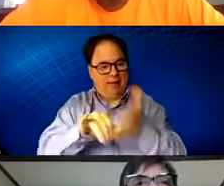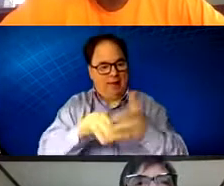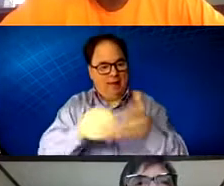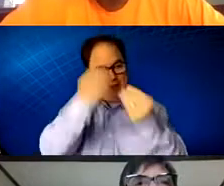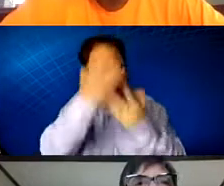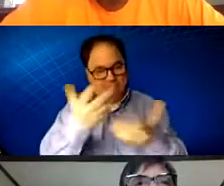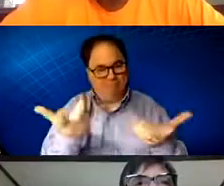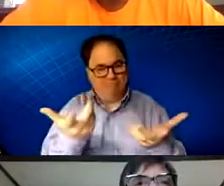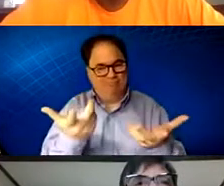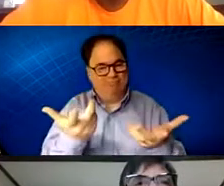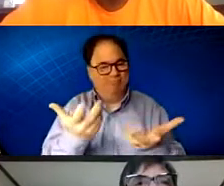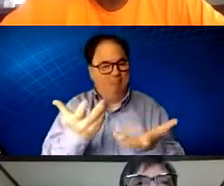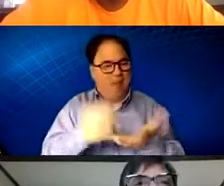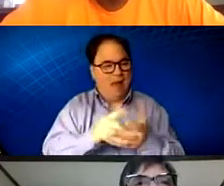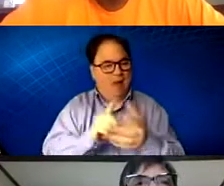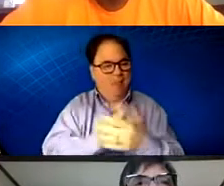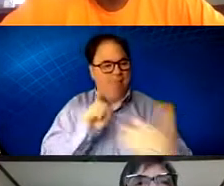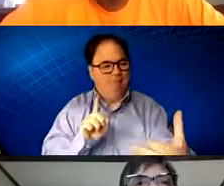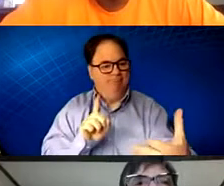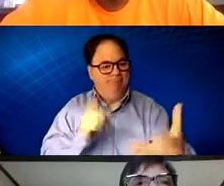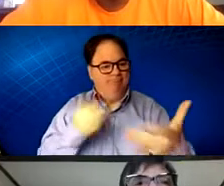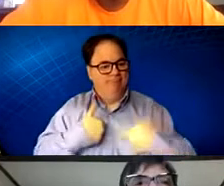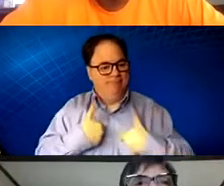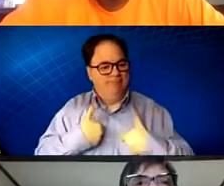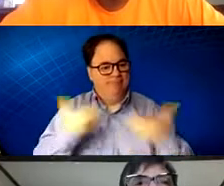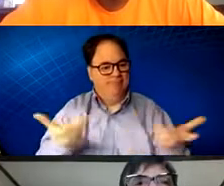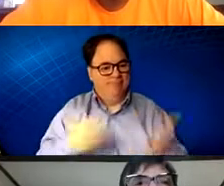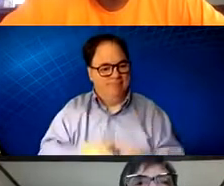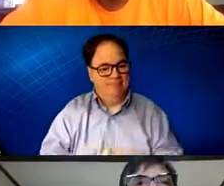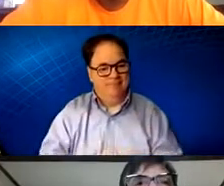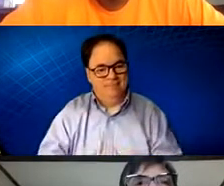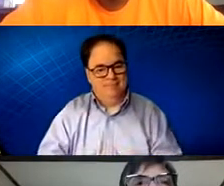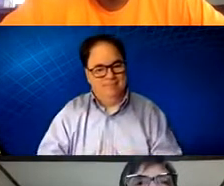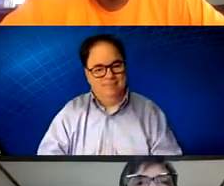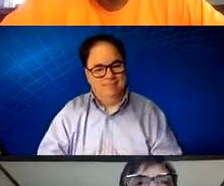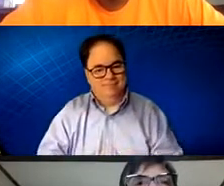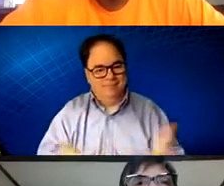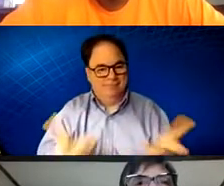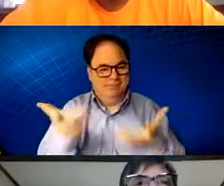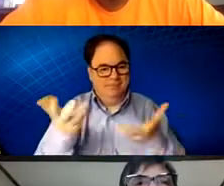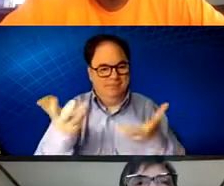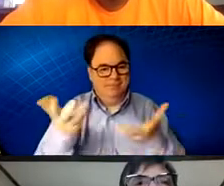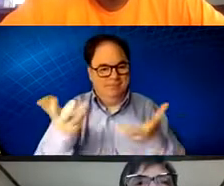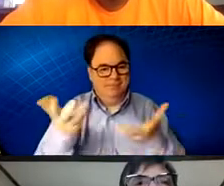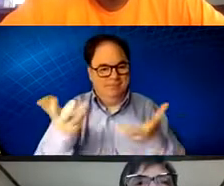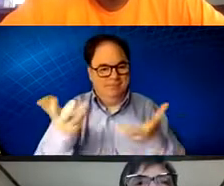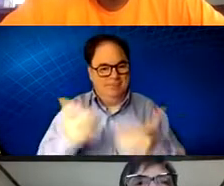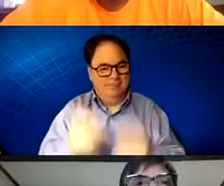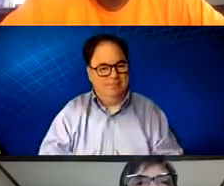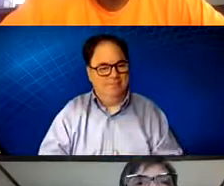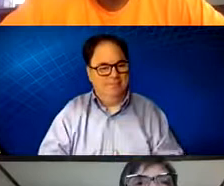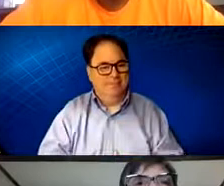on. I can't access that information. And so I'm left out, as it